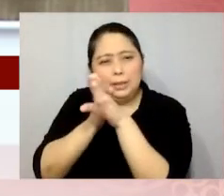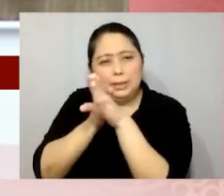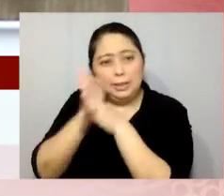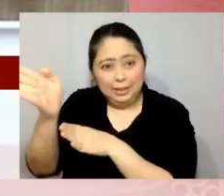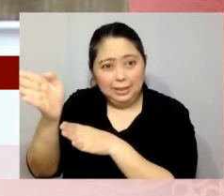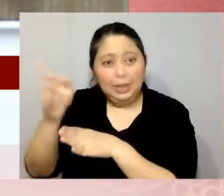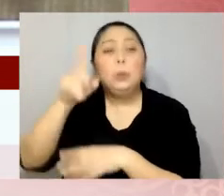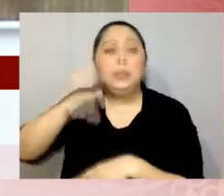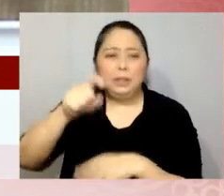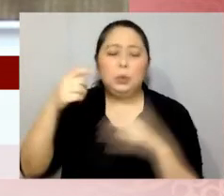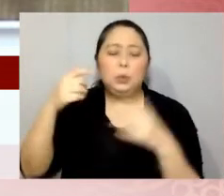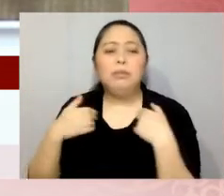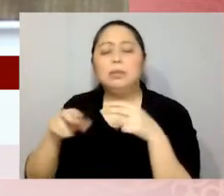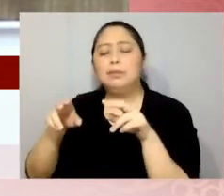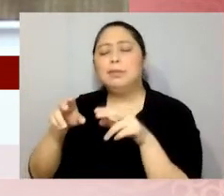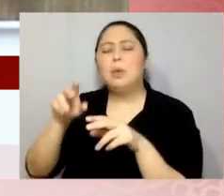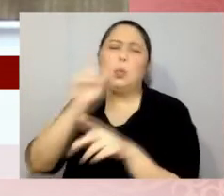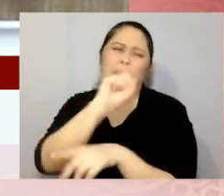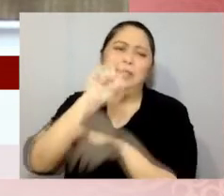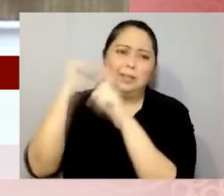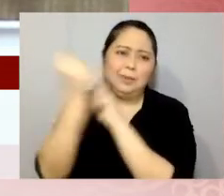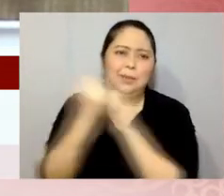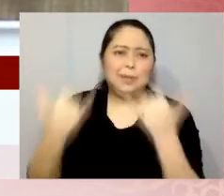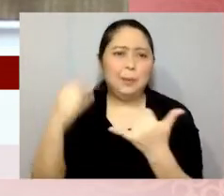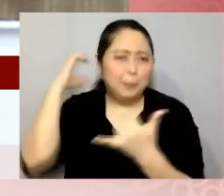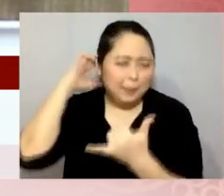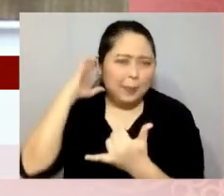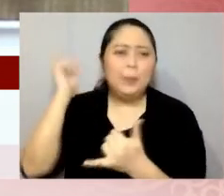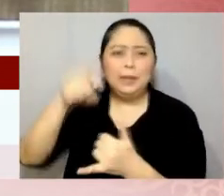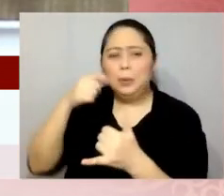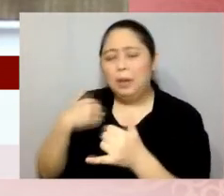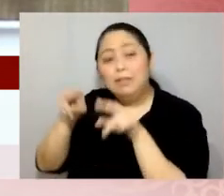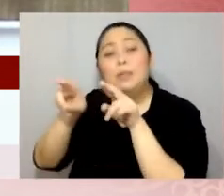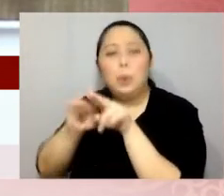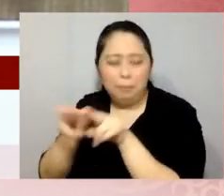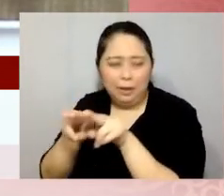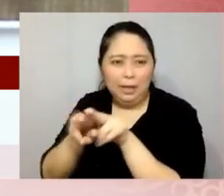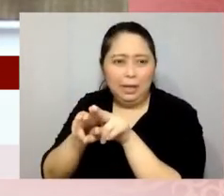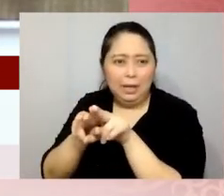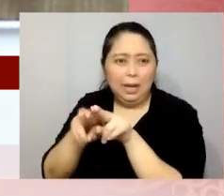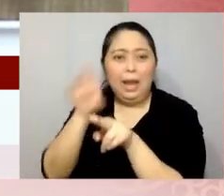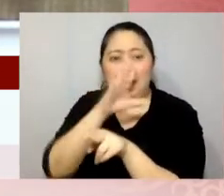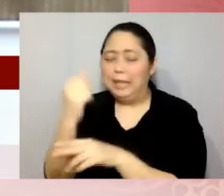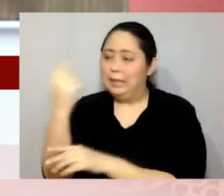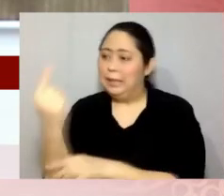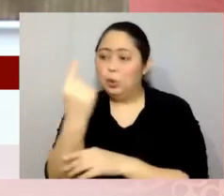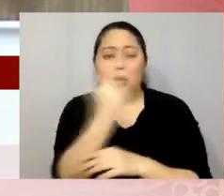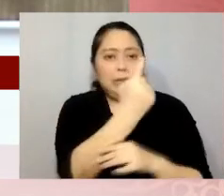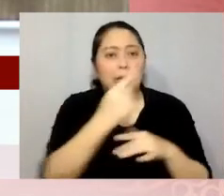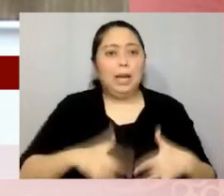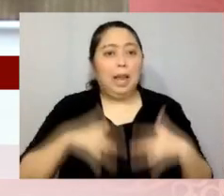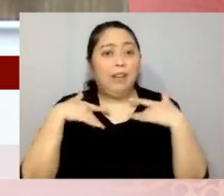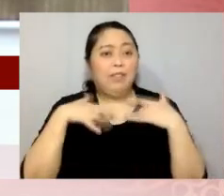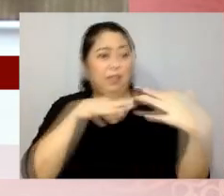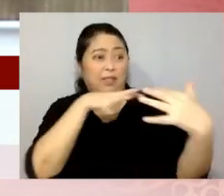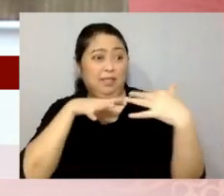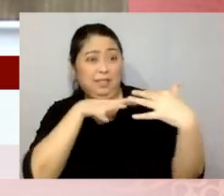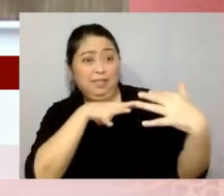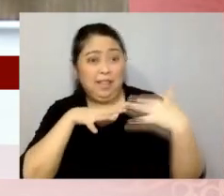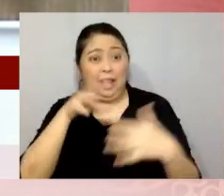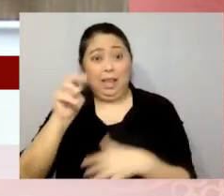We have to normalize the situation in Mindanao, and we have to transform the life of each combatant from